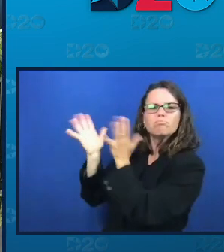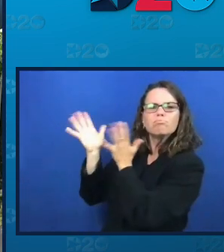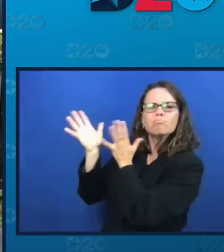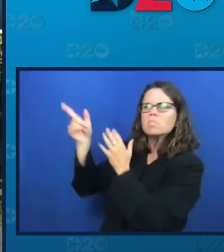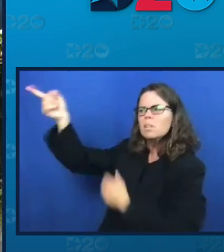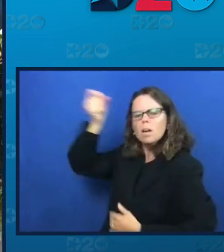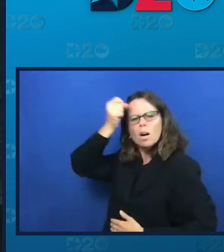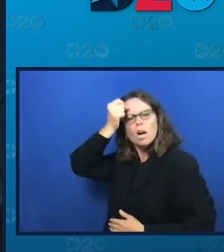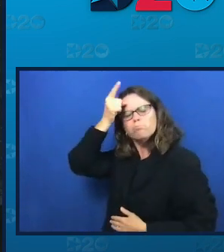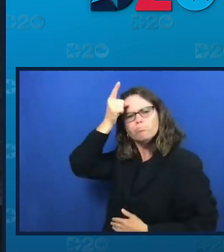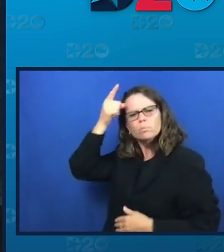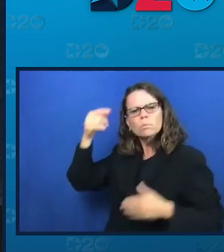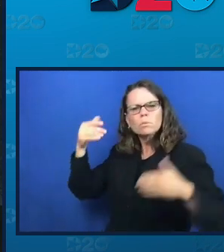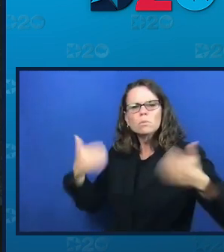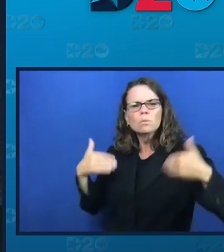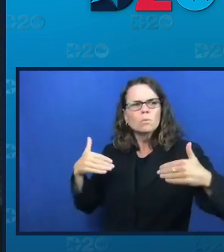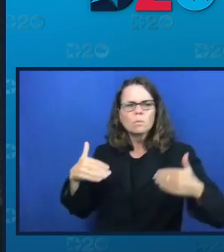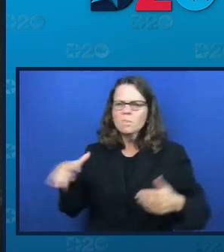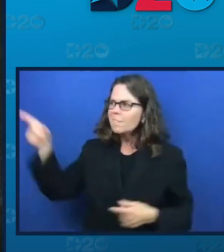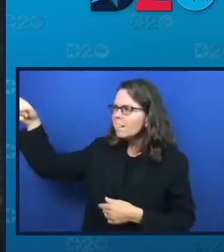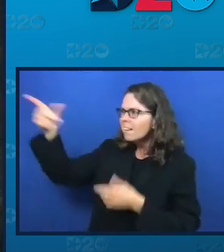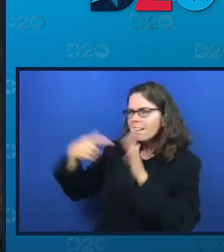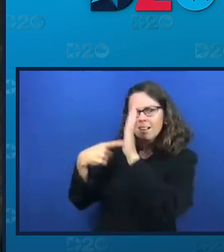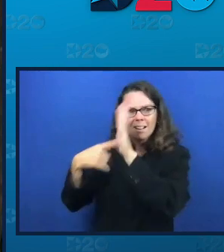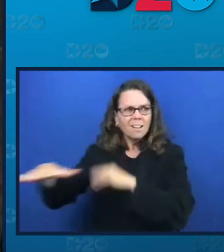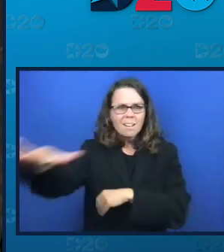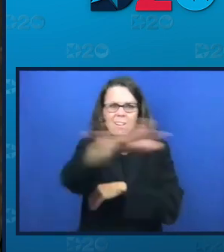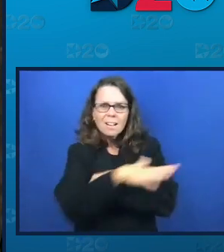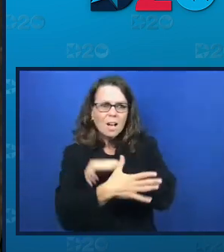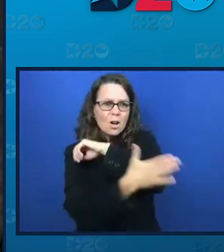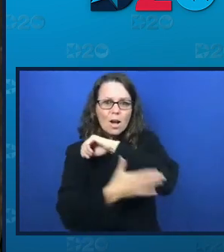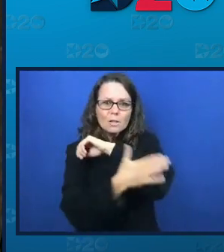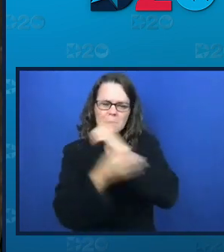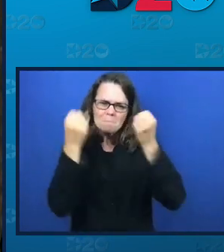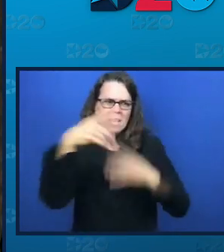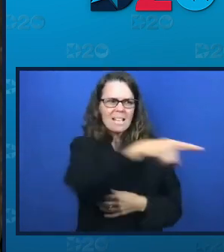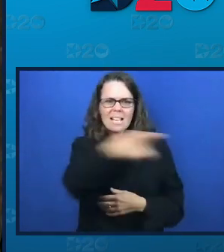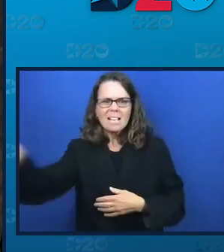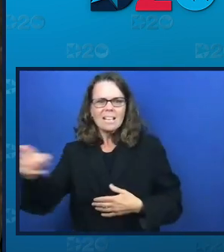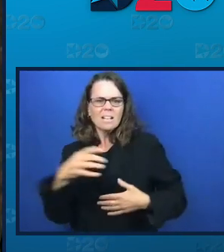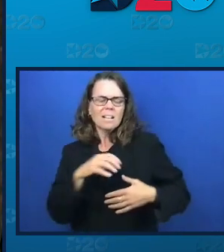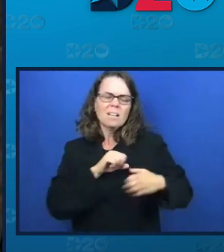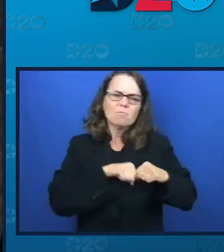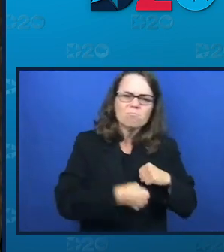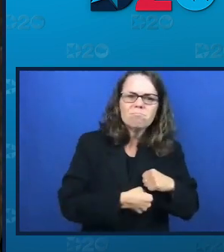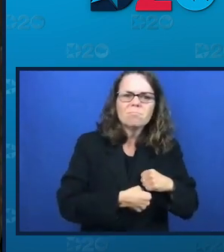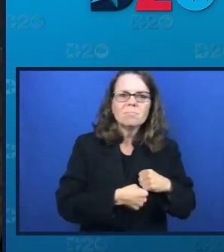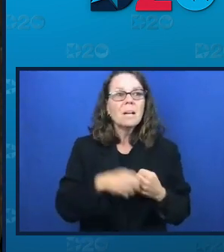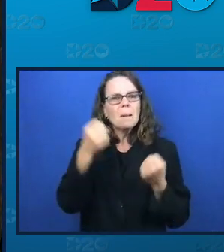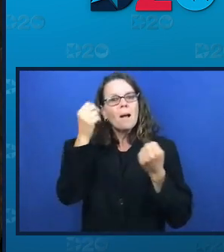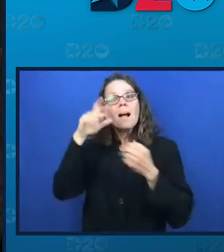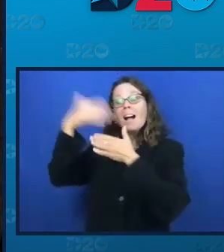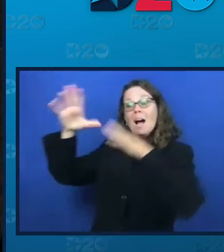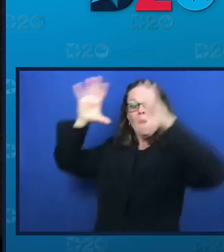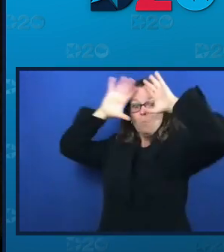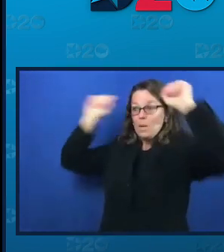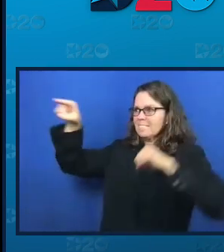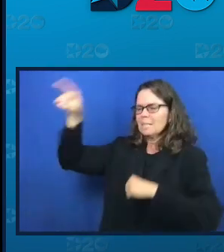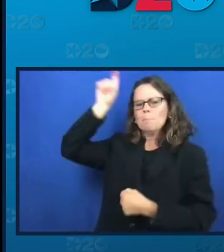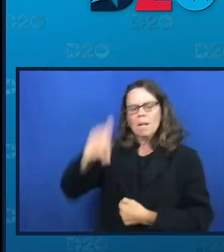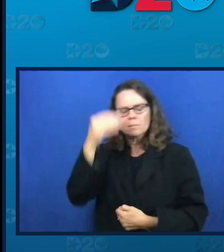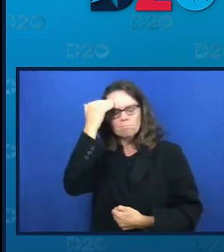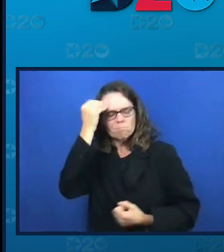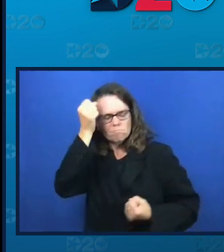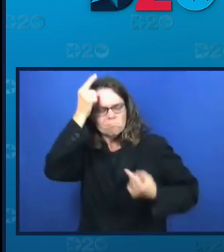next president needs to be the one helping us heal. That's why I'm glad and excited to vote this fall, not just against Trump, but genuinely for